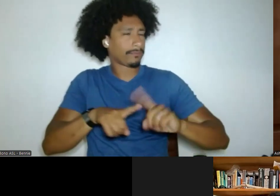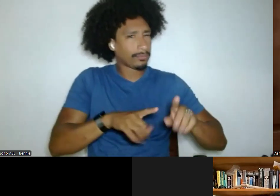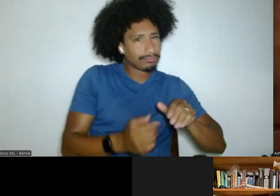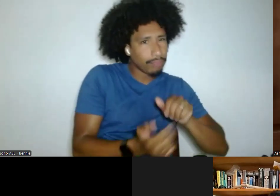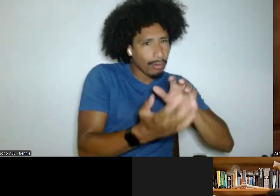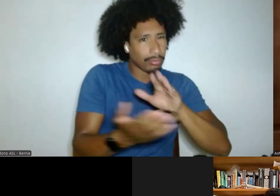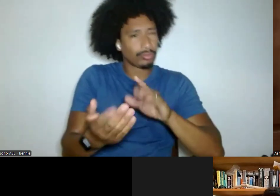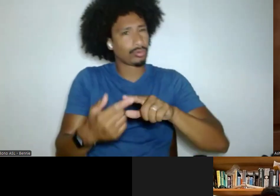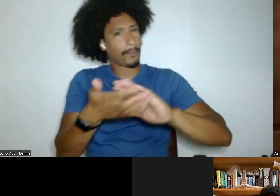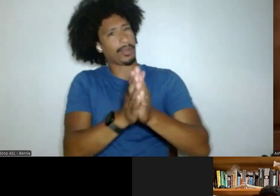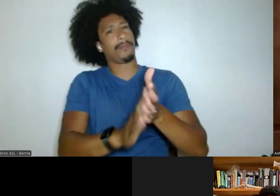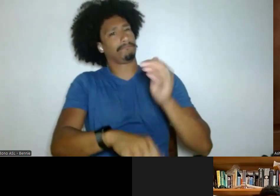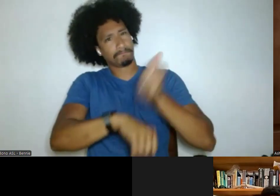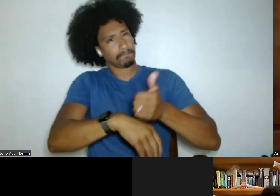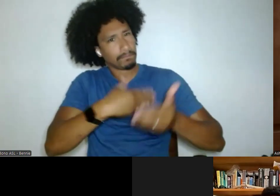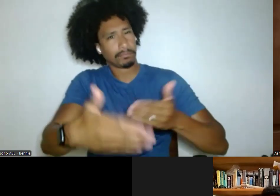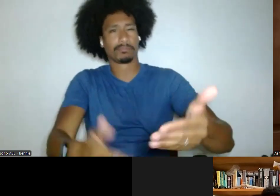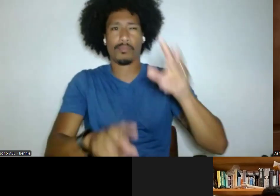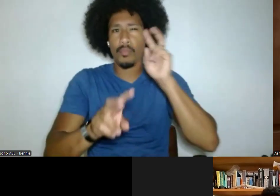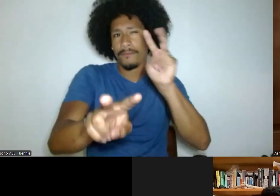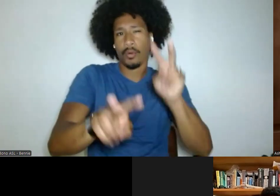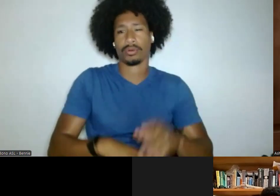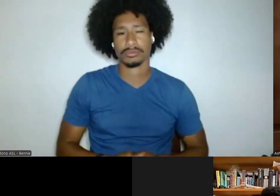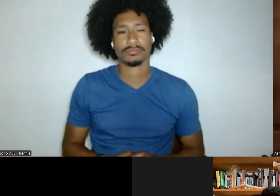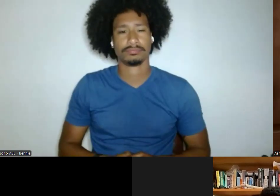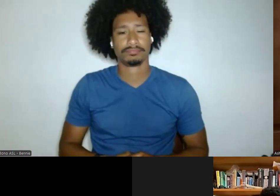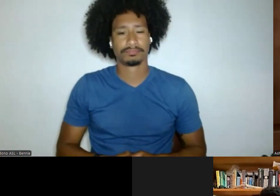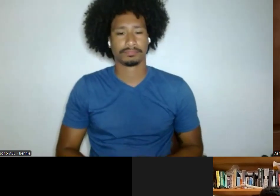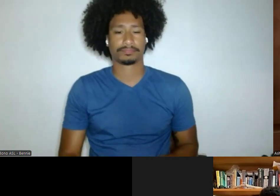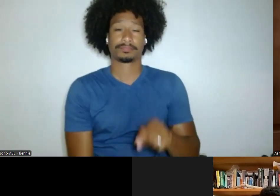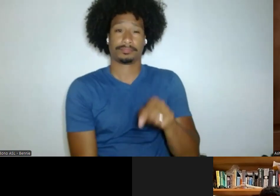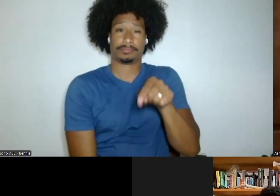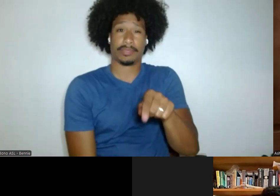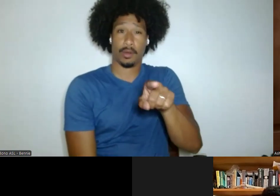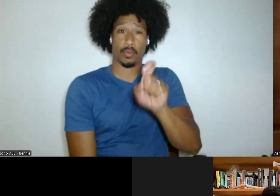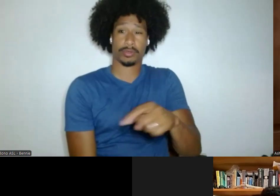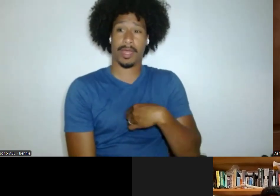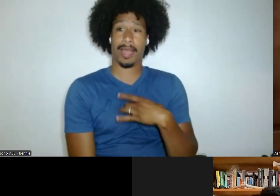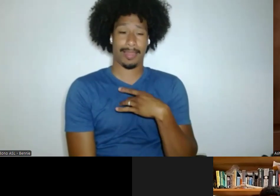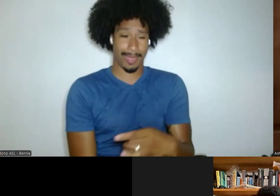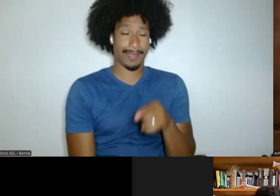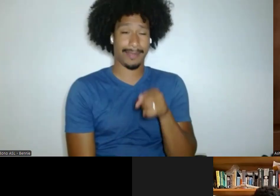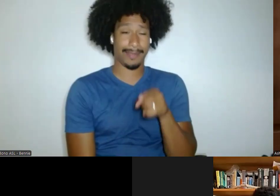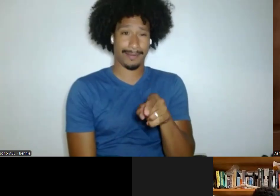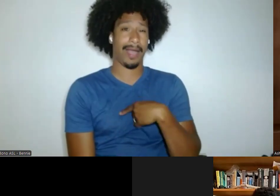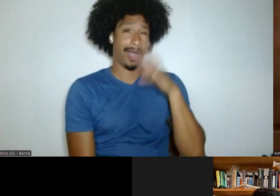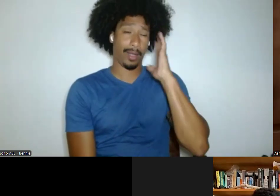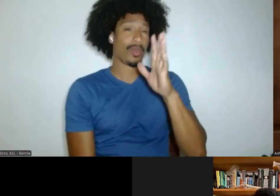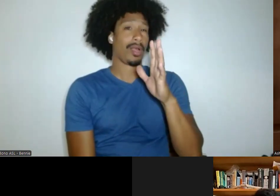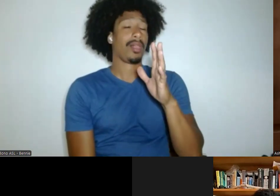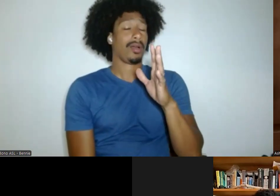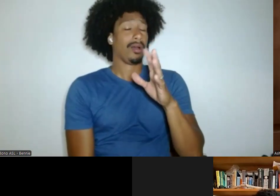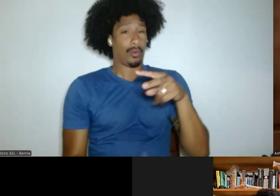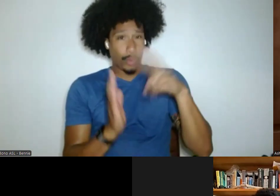Um, I like this question from Karen Krolock, which I'm going to read out loud, but I don't think we have an answer for.